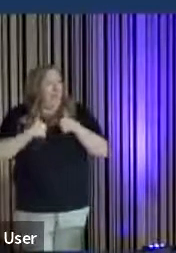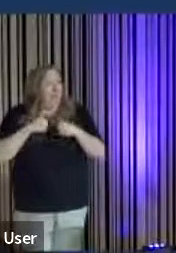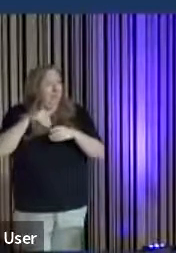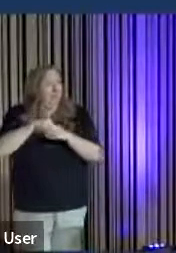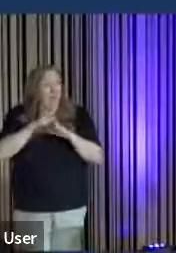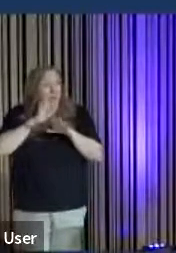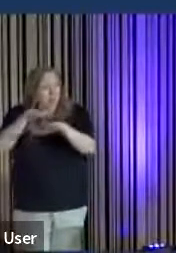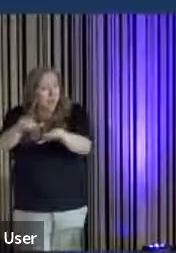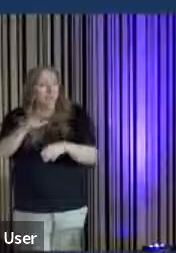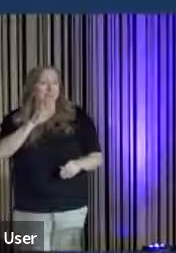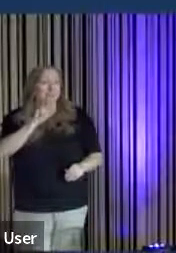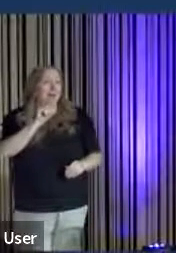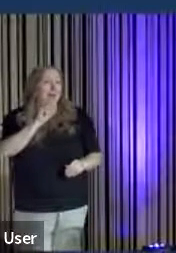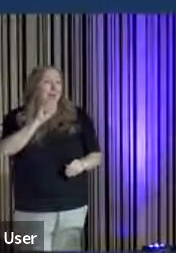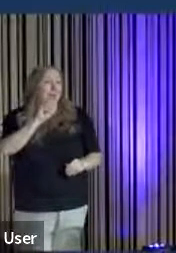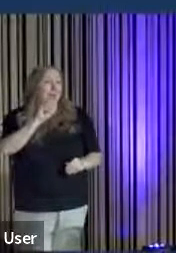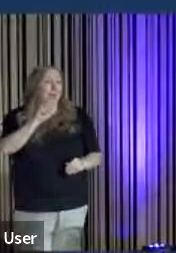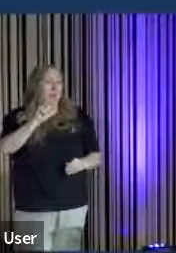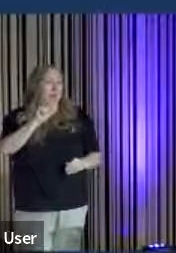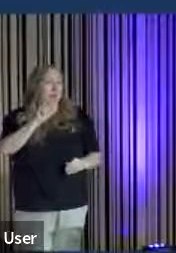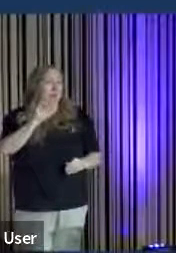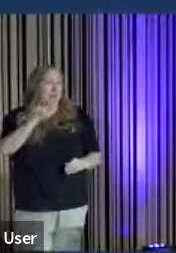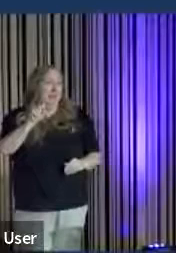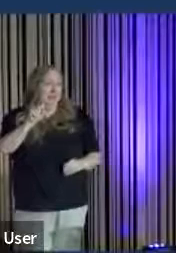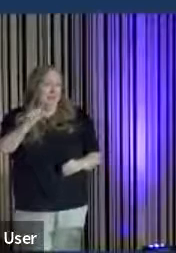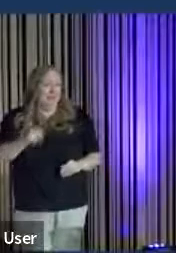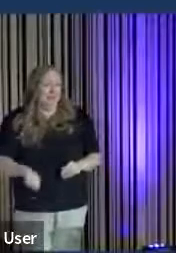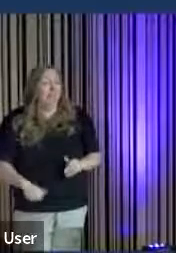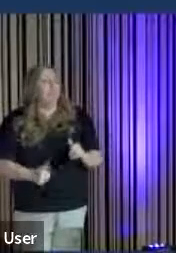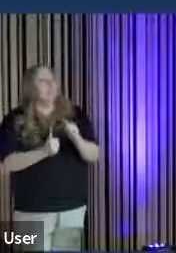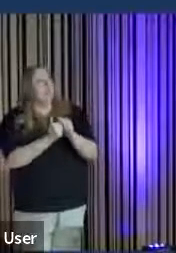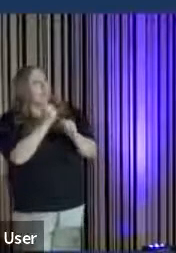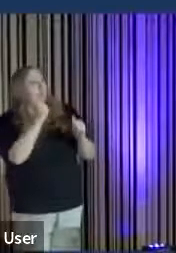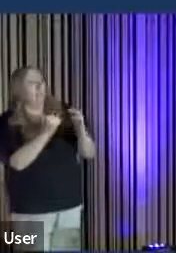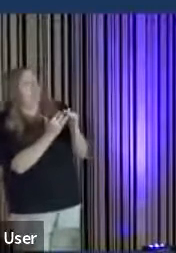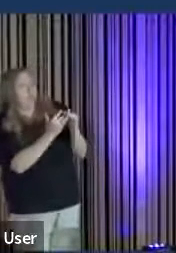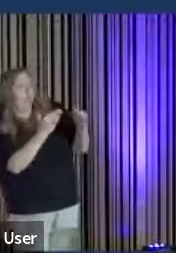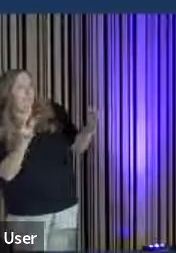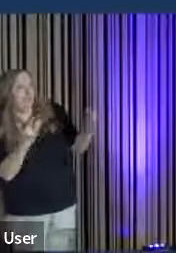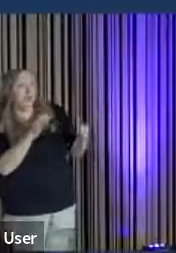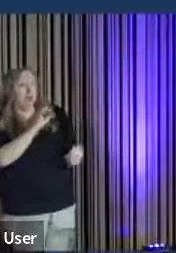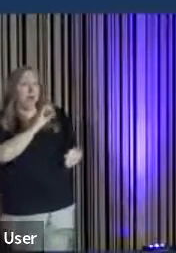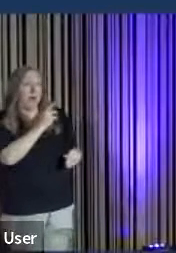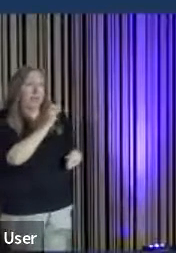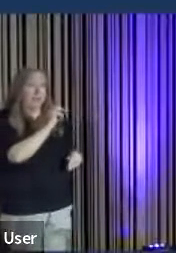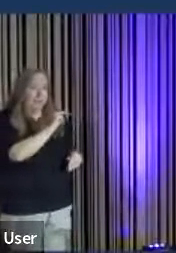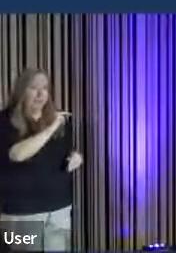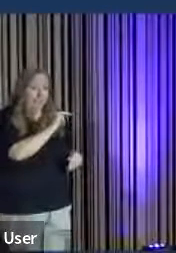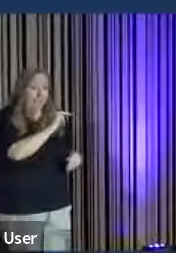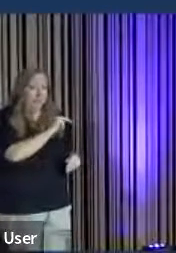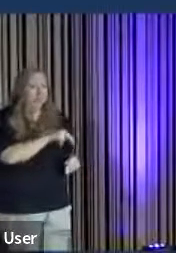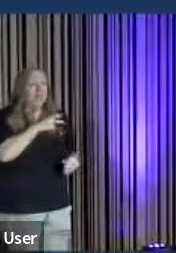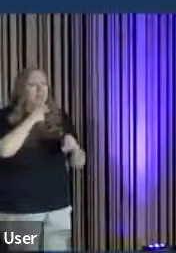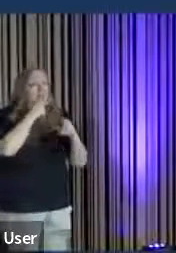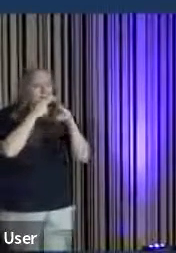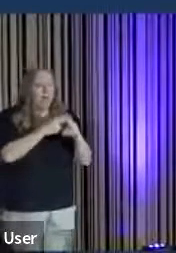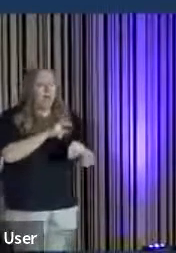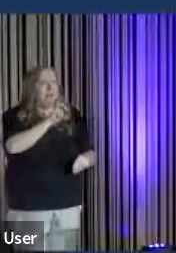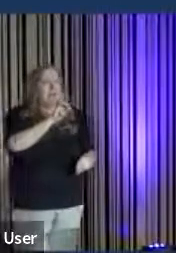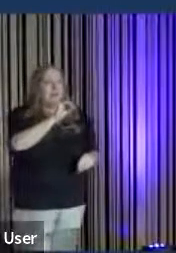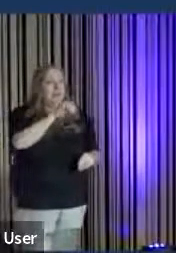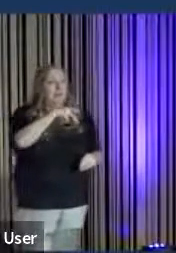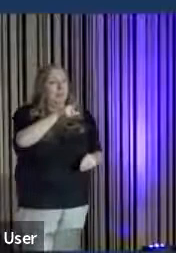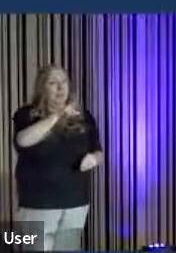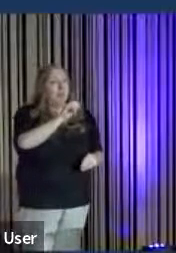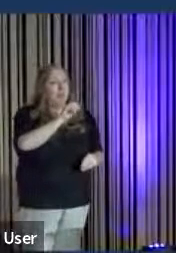in the ocean. In terms of diversity, the most abundant organisms are called diplonemids. How many people have